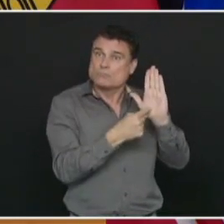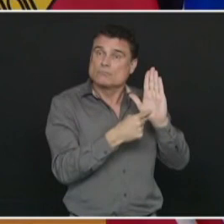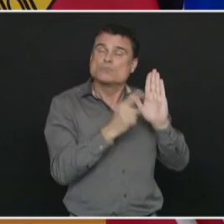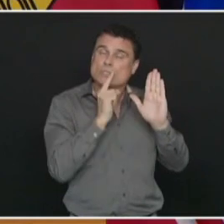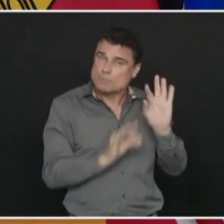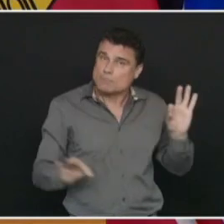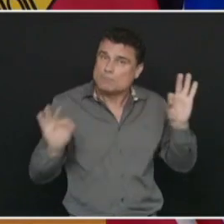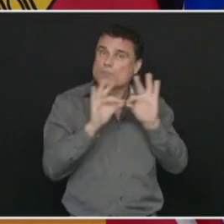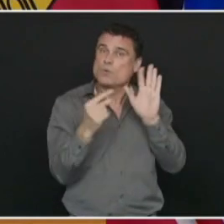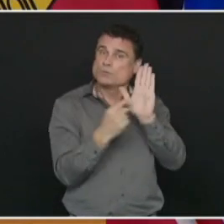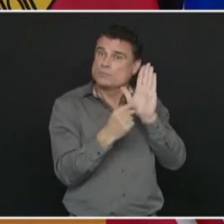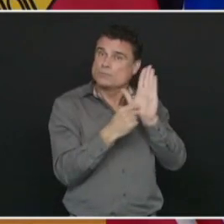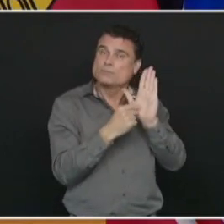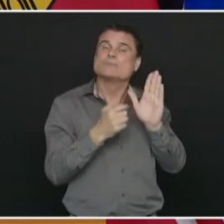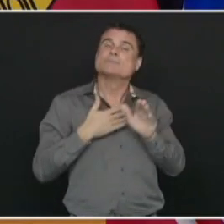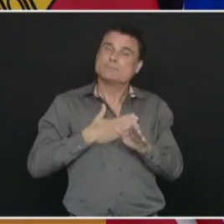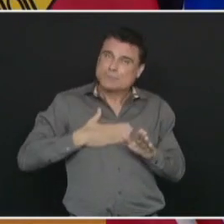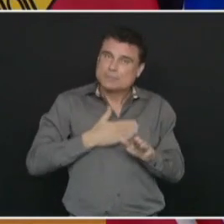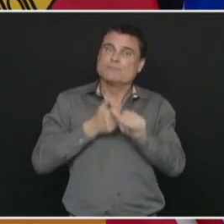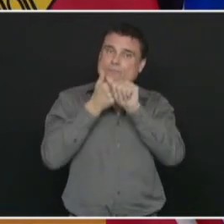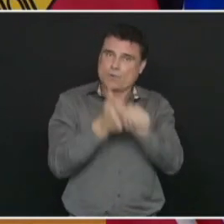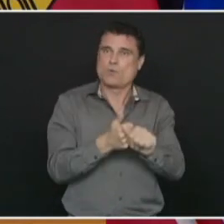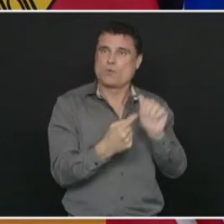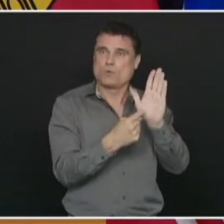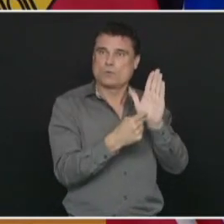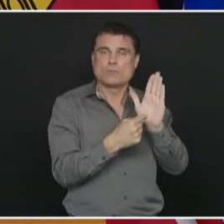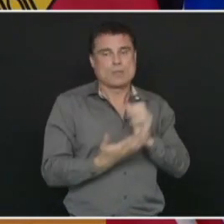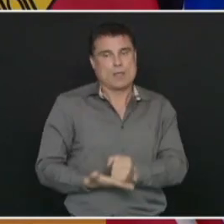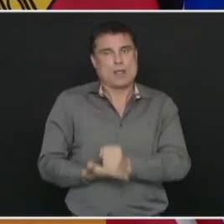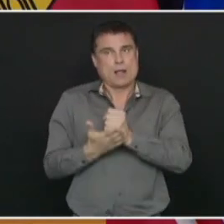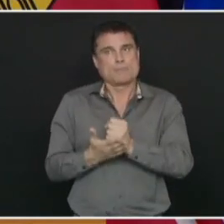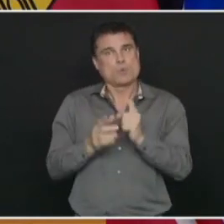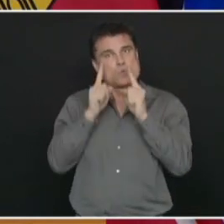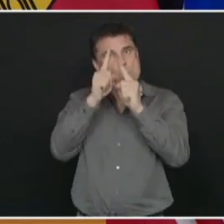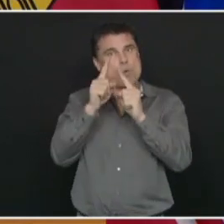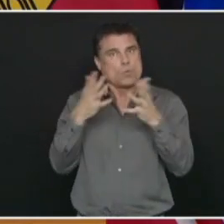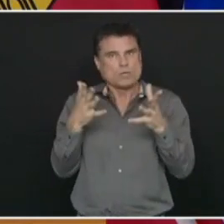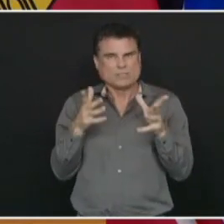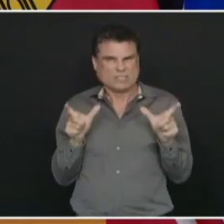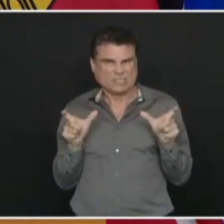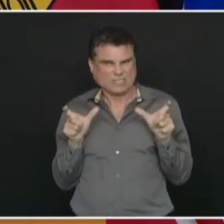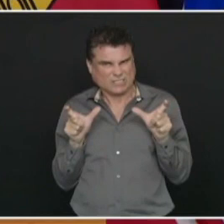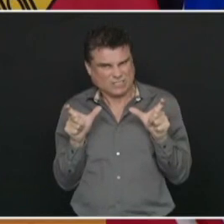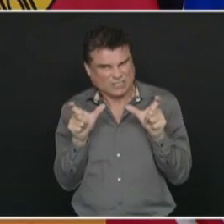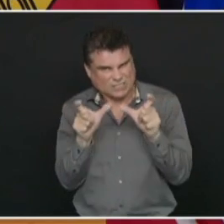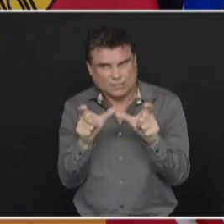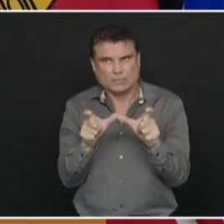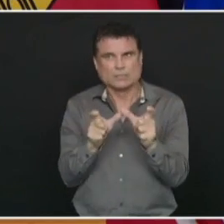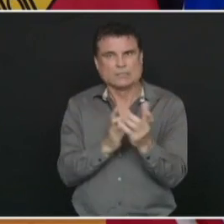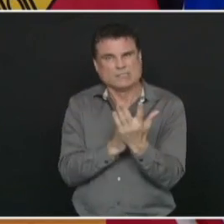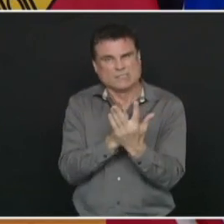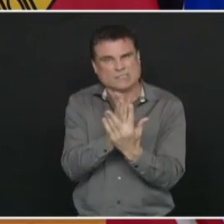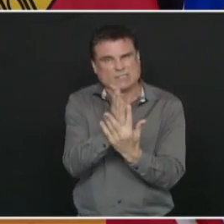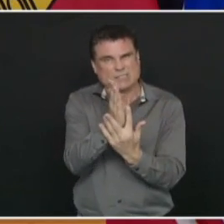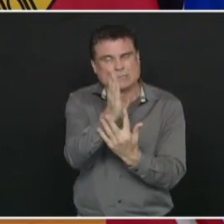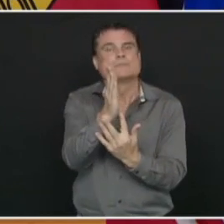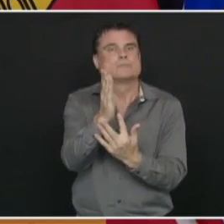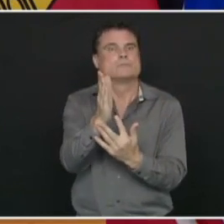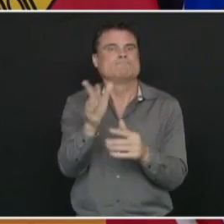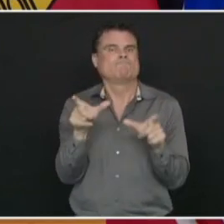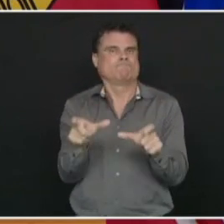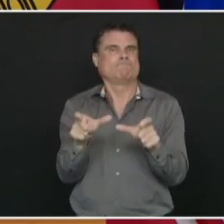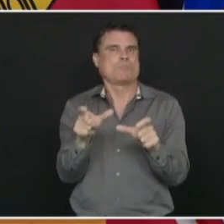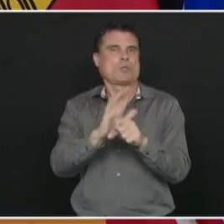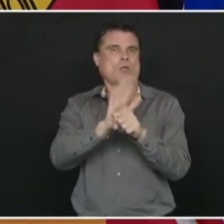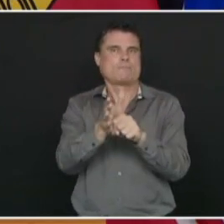also to our federal partners and the Canadian Border Service Agency, the Quarantine Service. We're all working on this together to do the best that we can